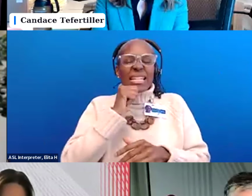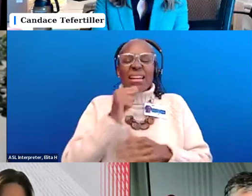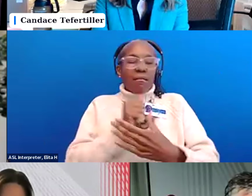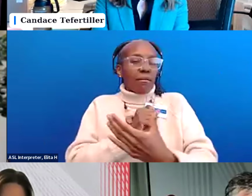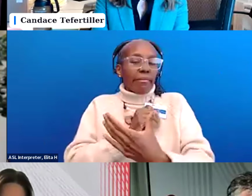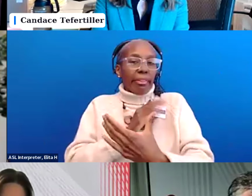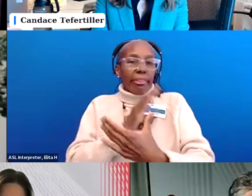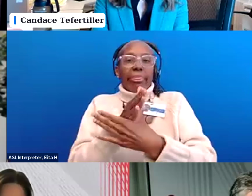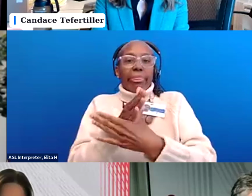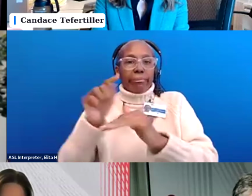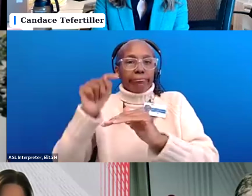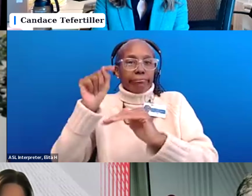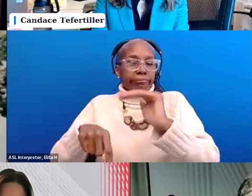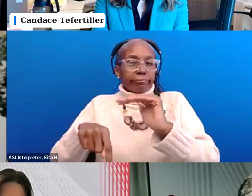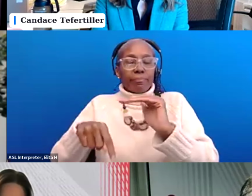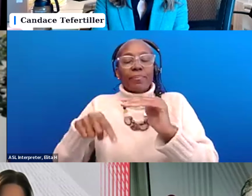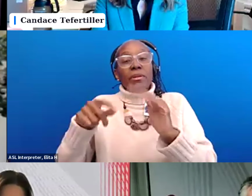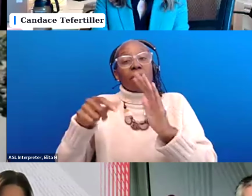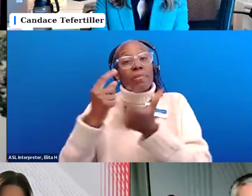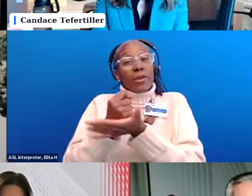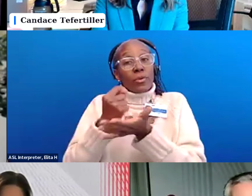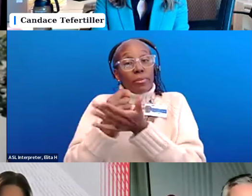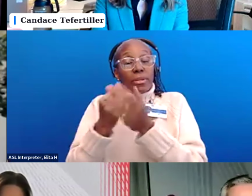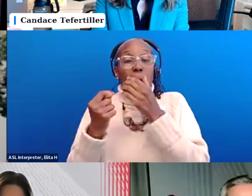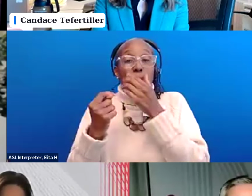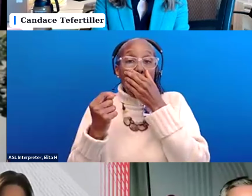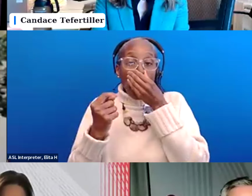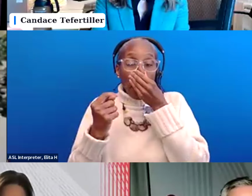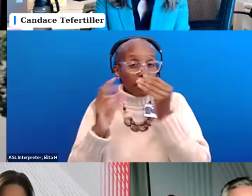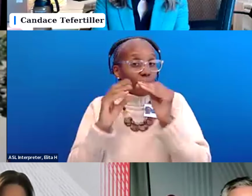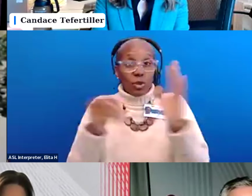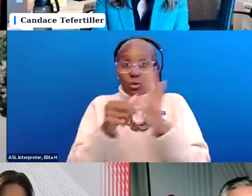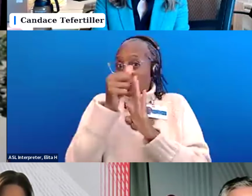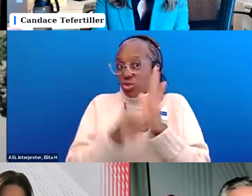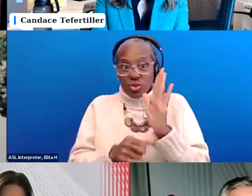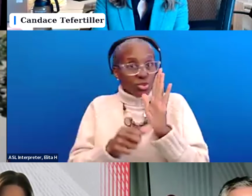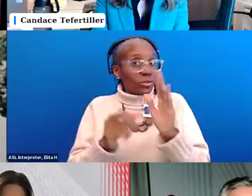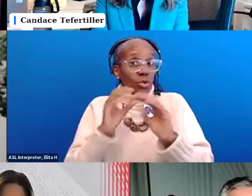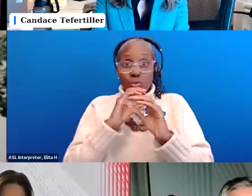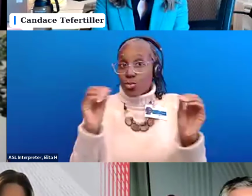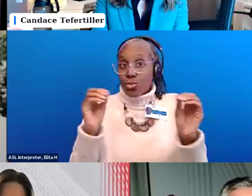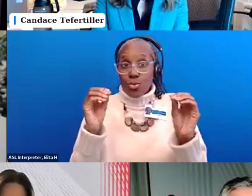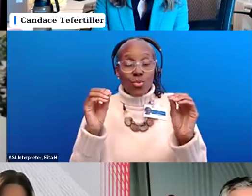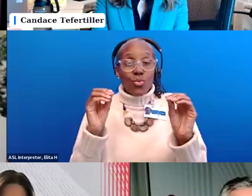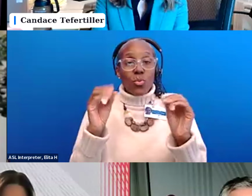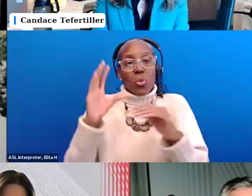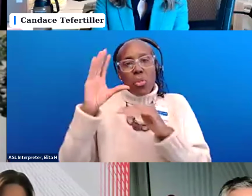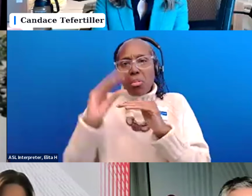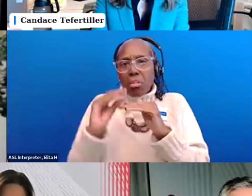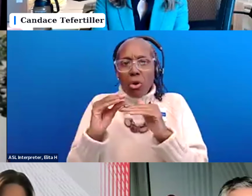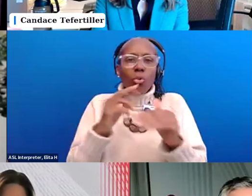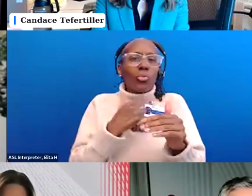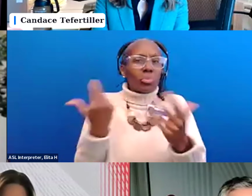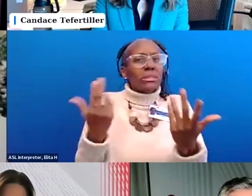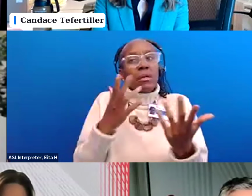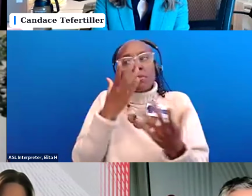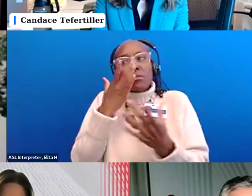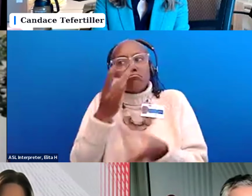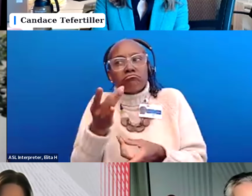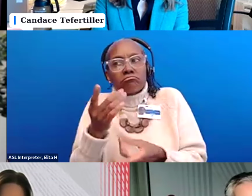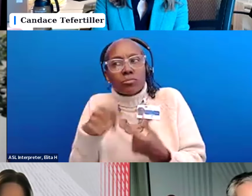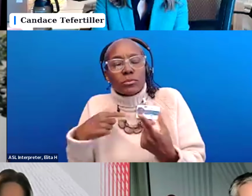non-invasive uh, type of therapy and something that wasn't surgical, low risk, was really interesting to me. And then